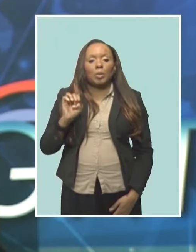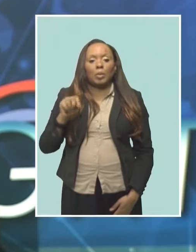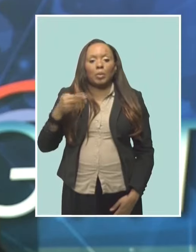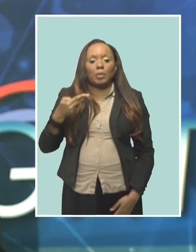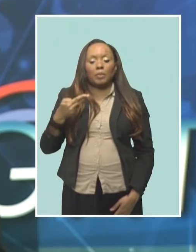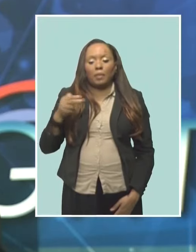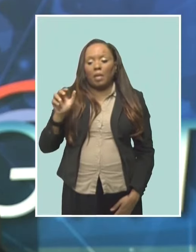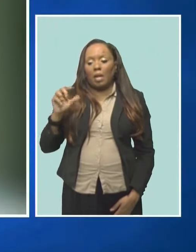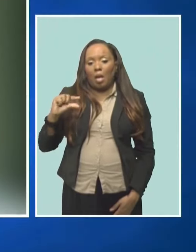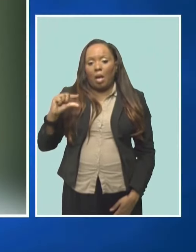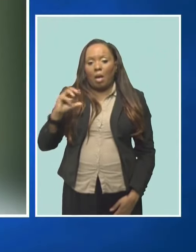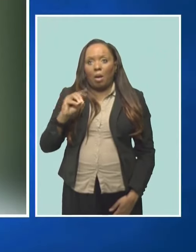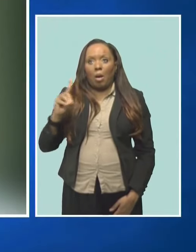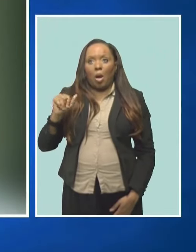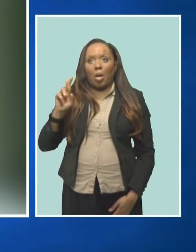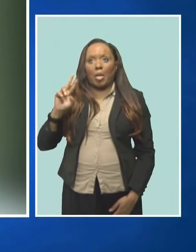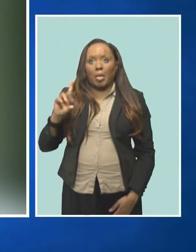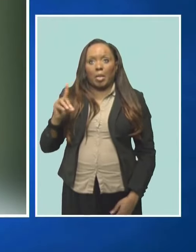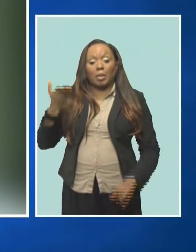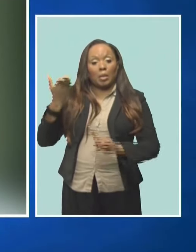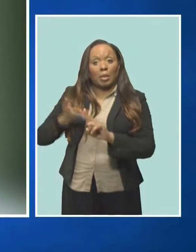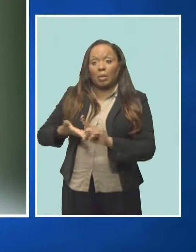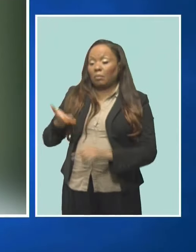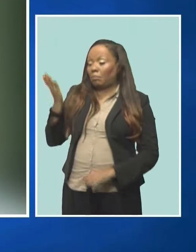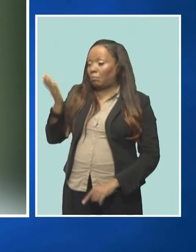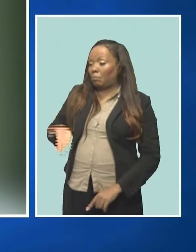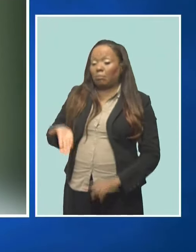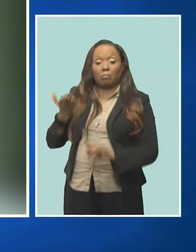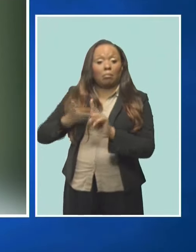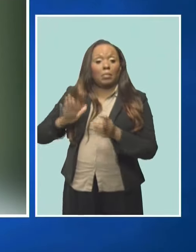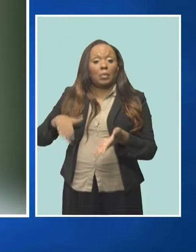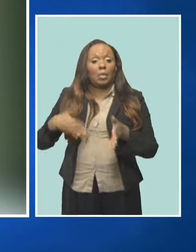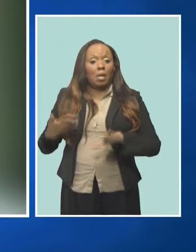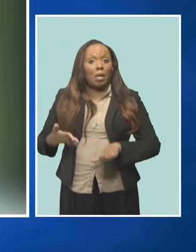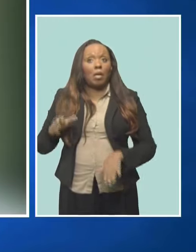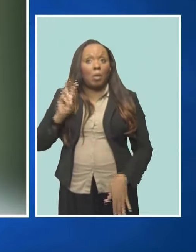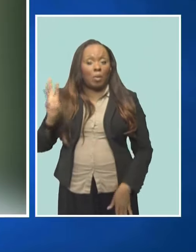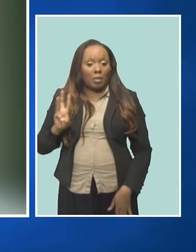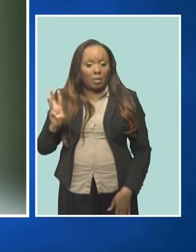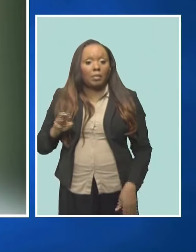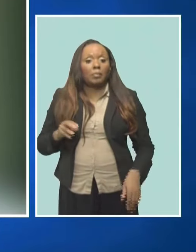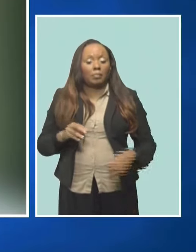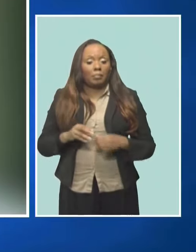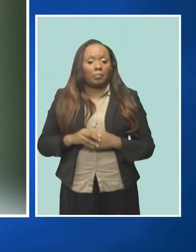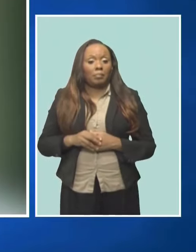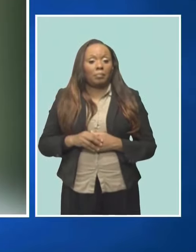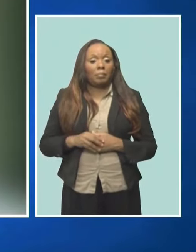gave 34 years of service to the NUPW, died on Wednesday. CITUSAP General Secretary Dennis